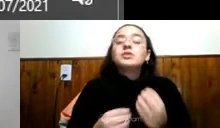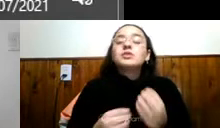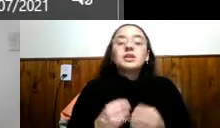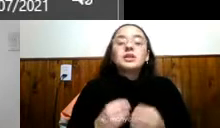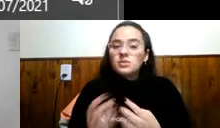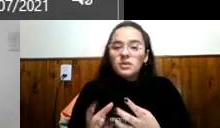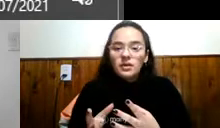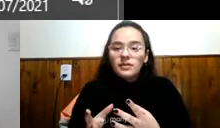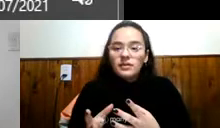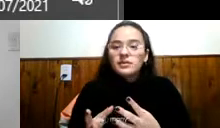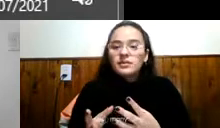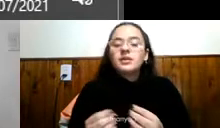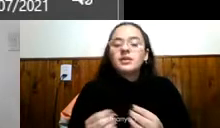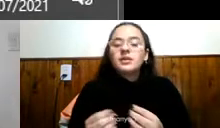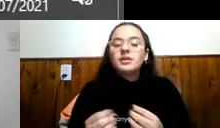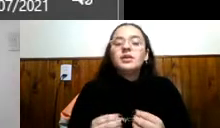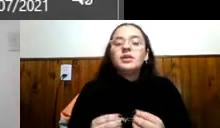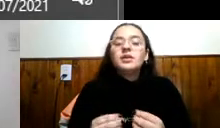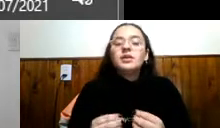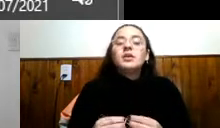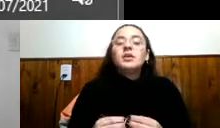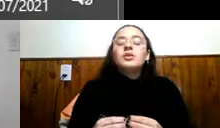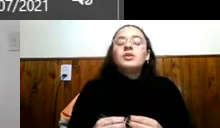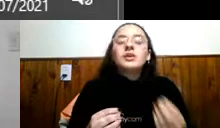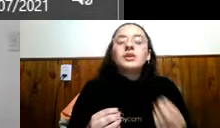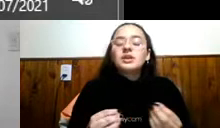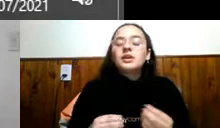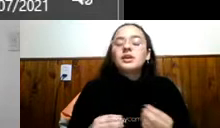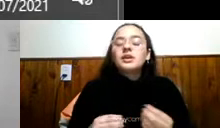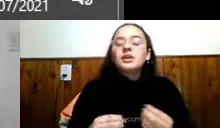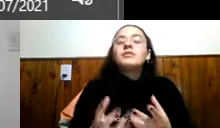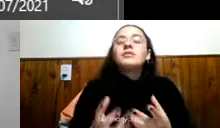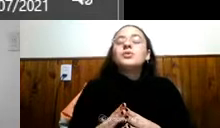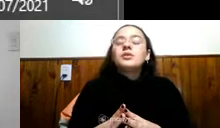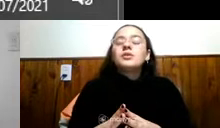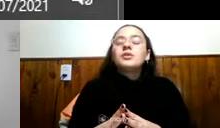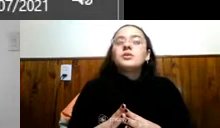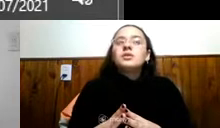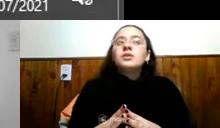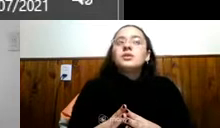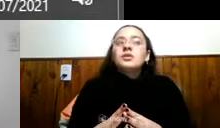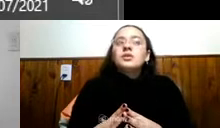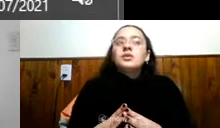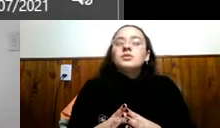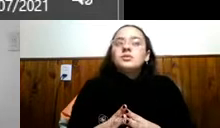if you talk to other, you know another culture, even you